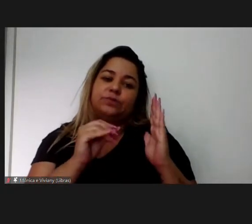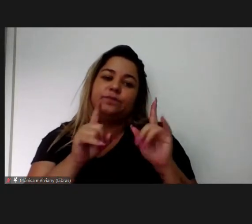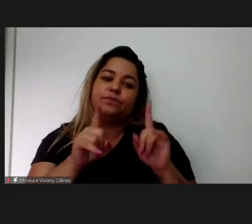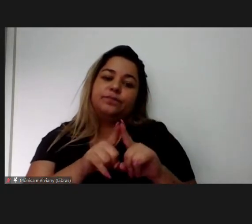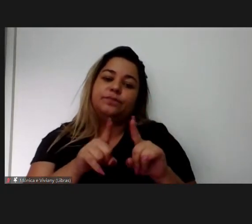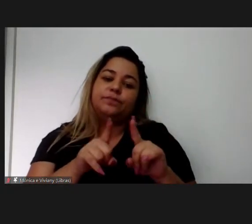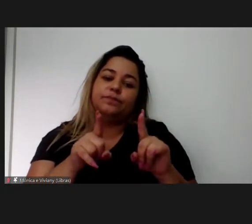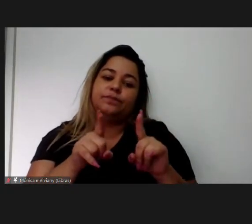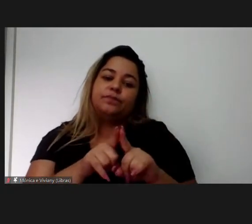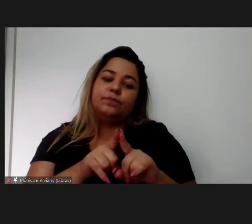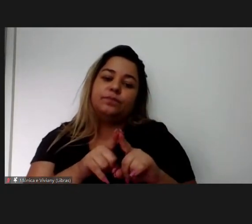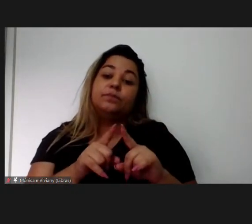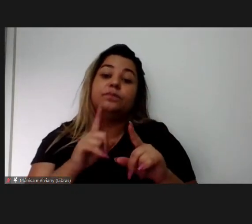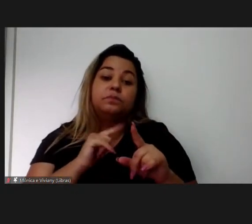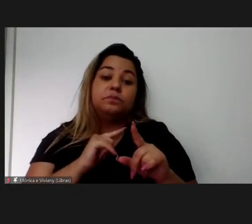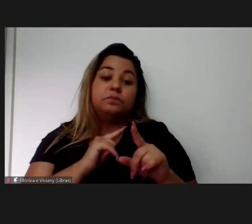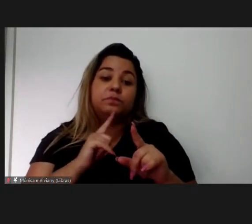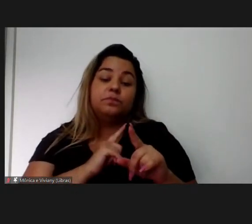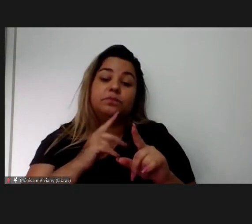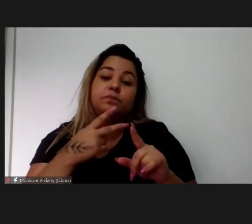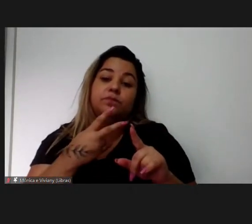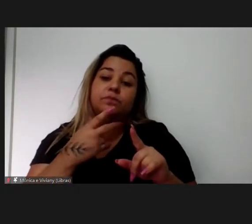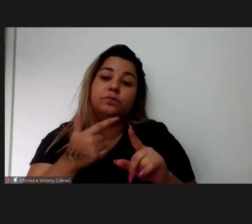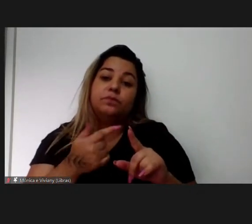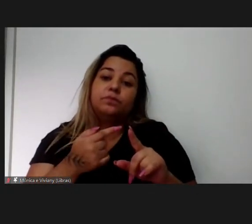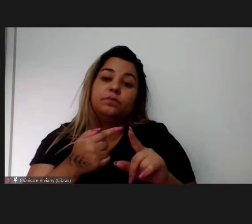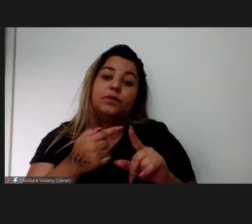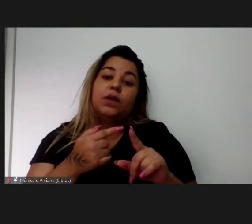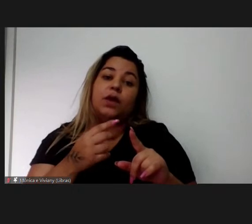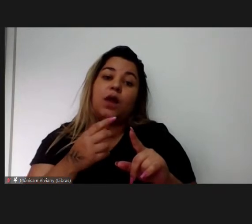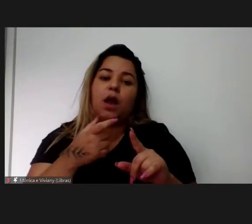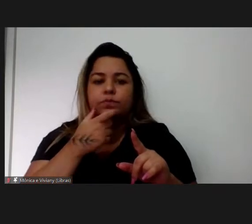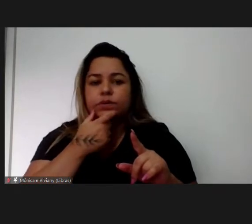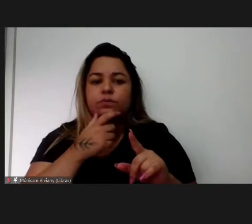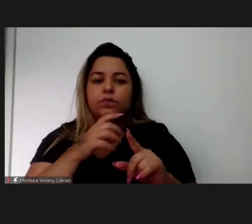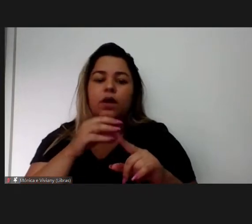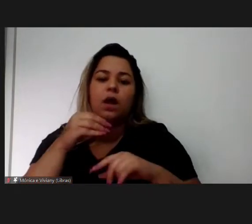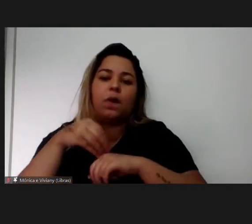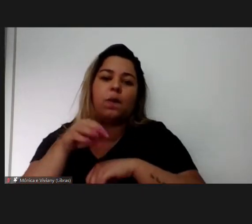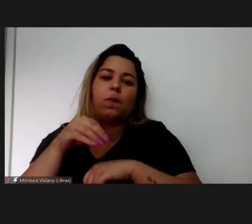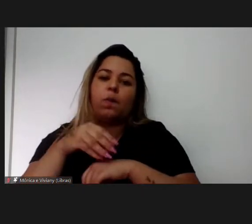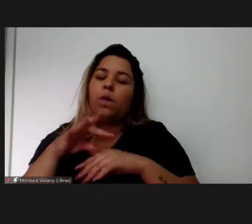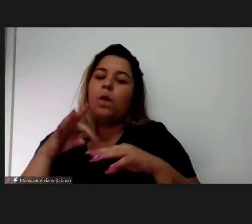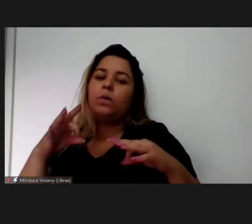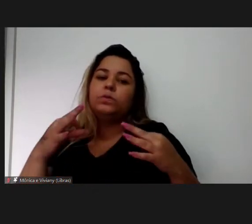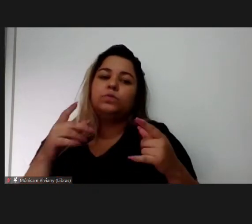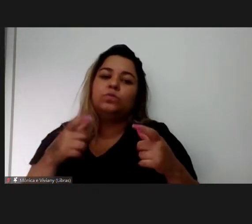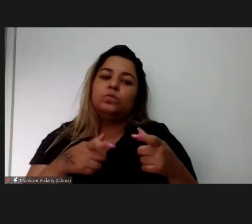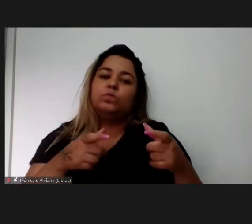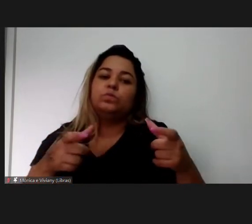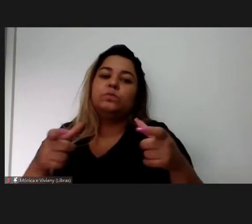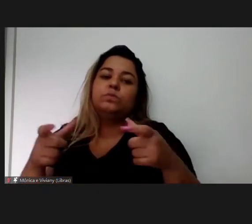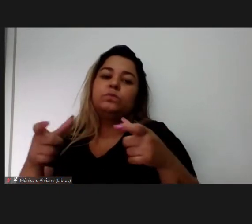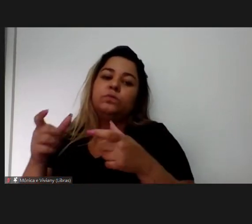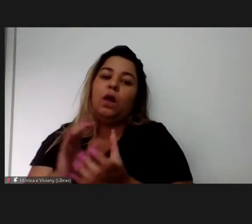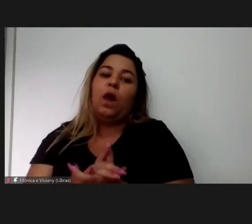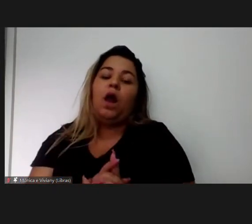model defended, like we have many teams of mouth health distributed in the entire